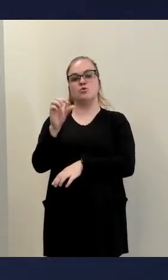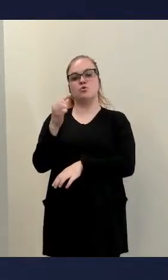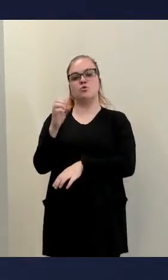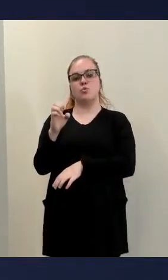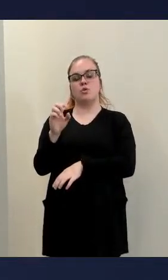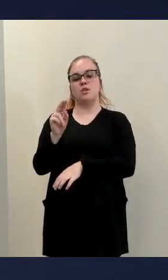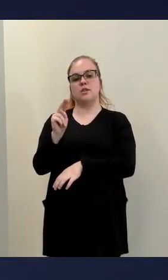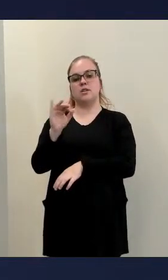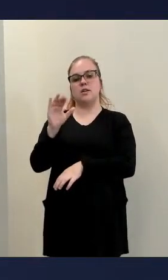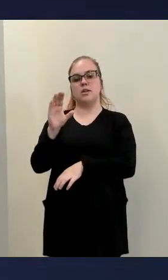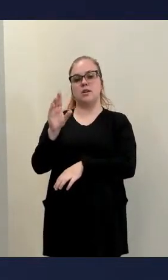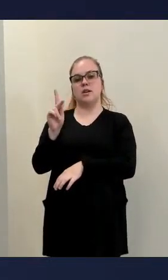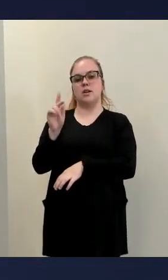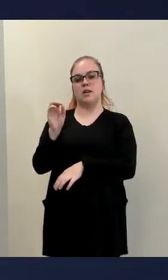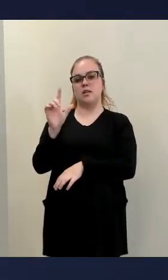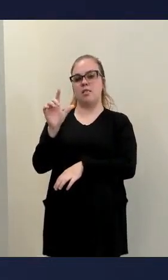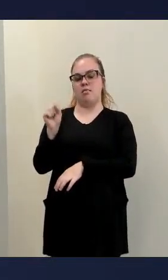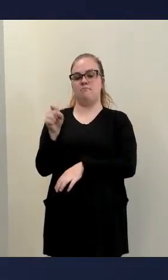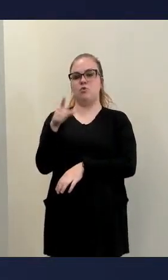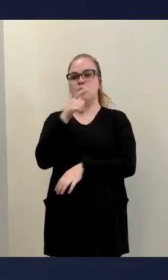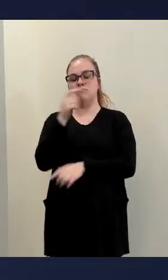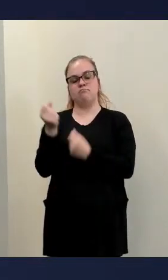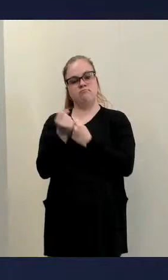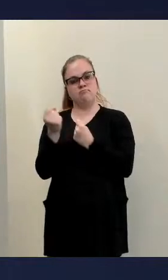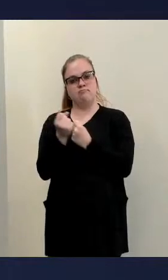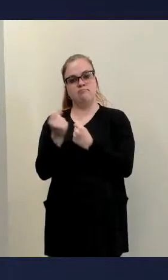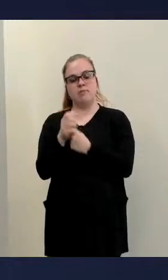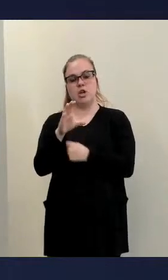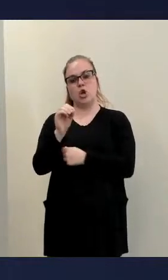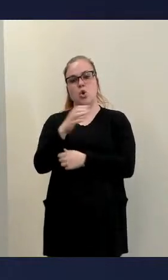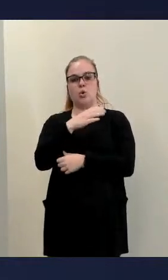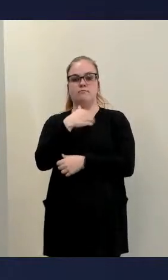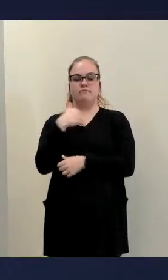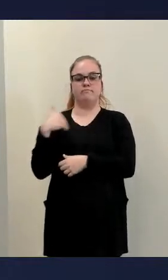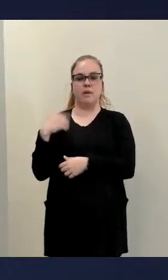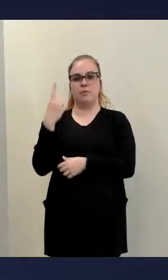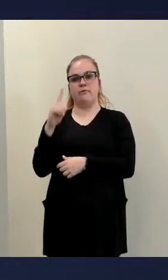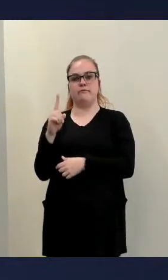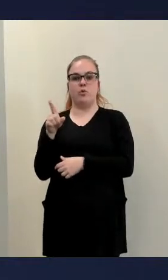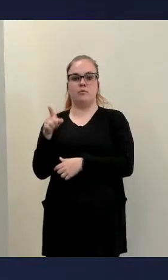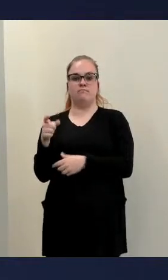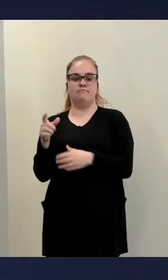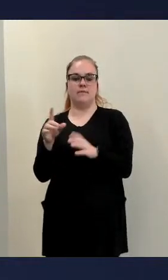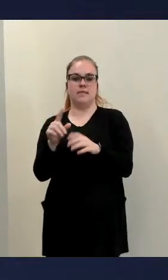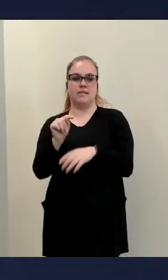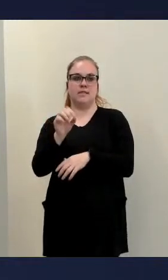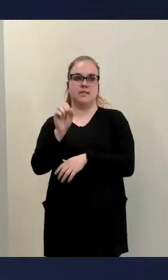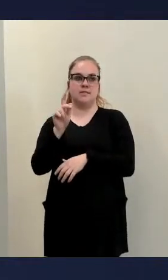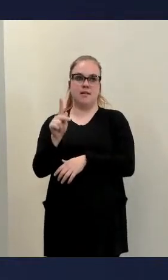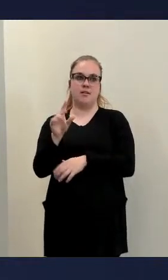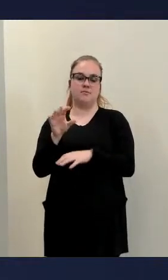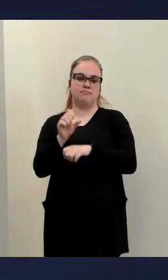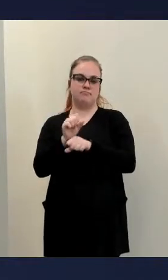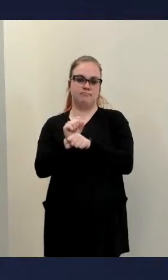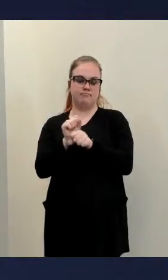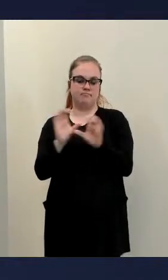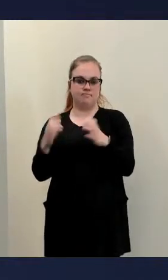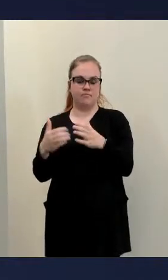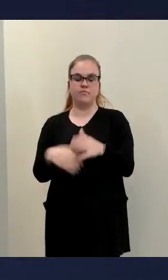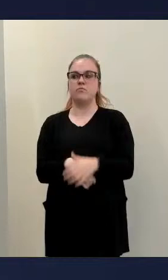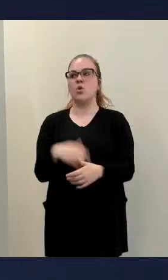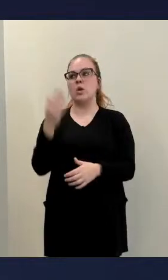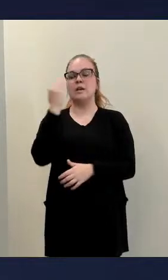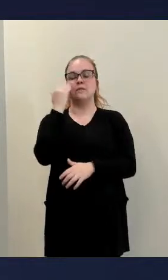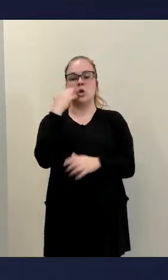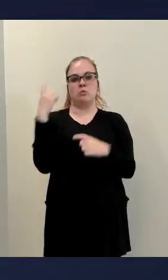for quite some time and is one of the co-chairs of the Regional Health Equity Task Force, and I thank him for being here. We know, and we've